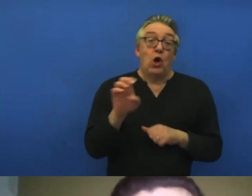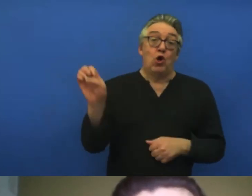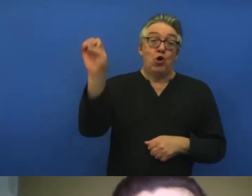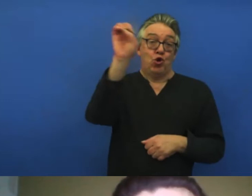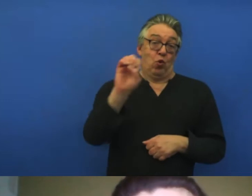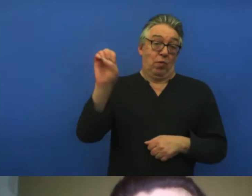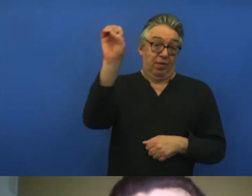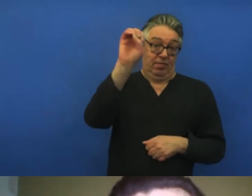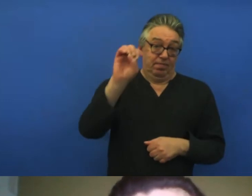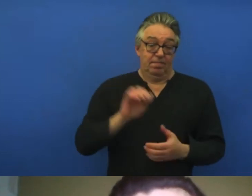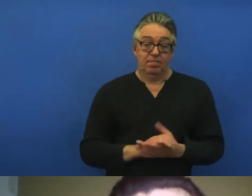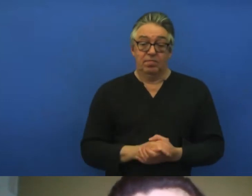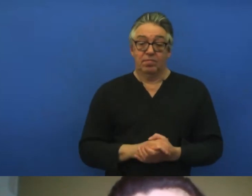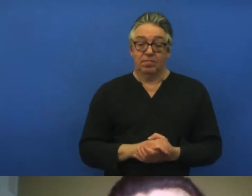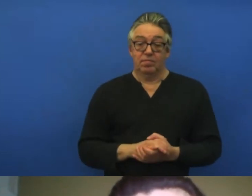specifically to Italy at first.